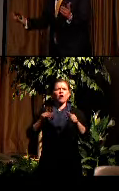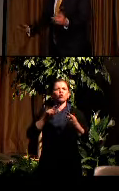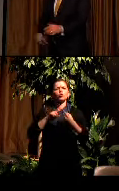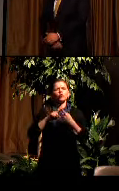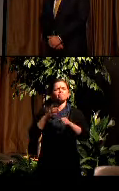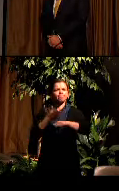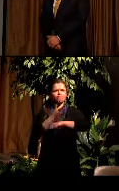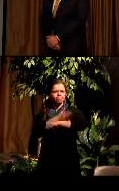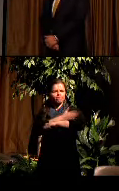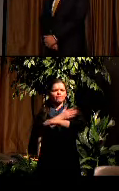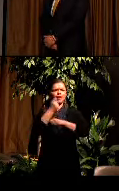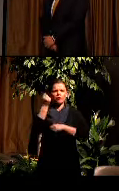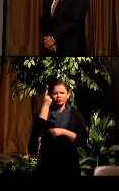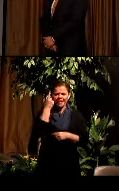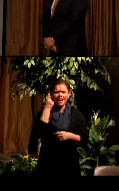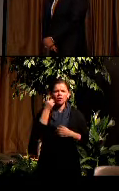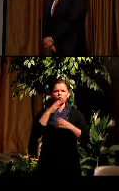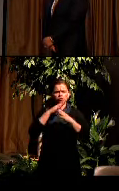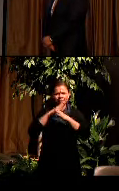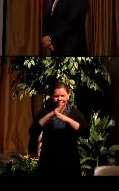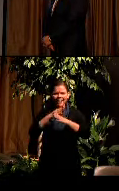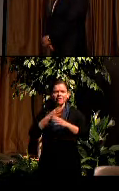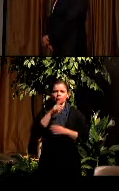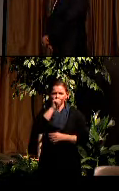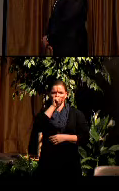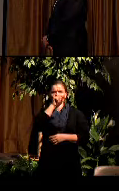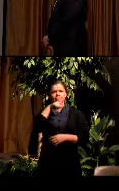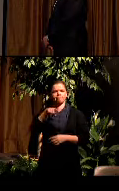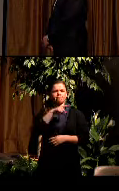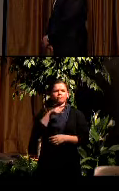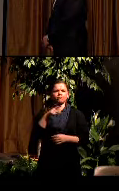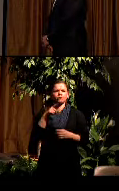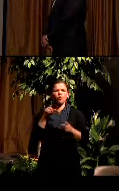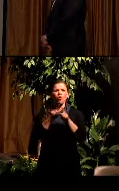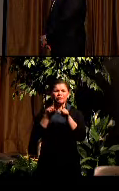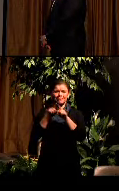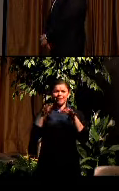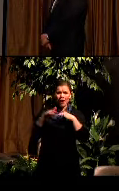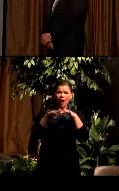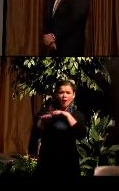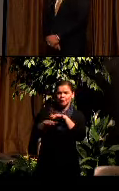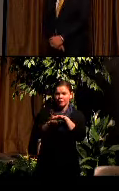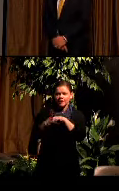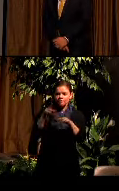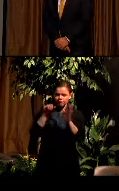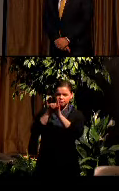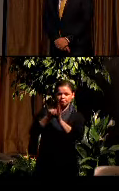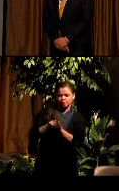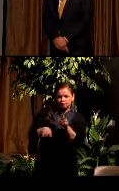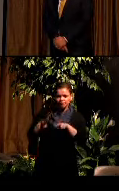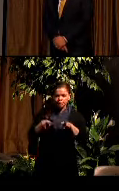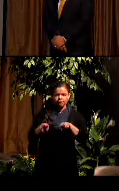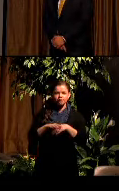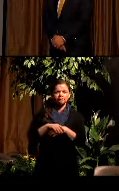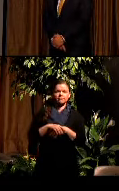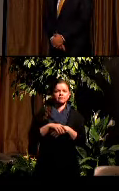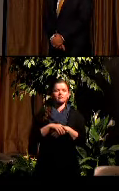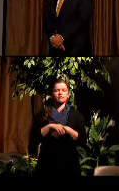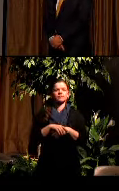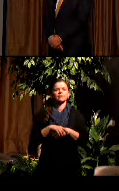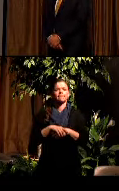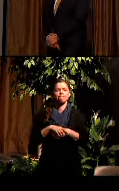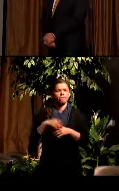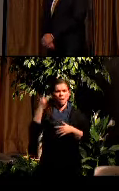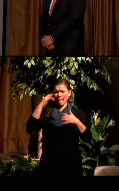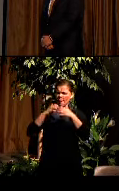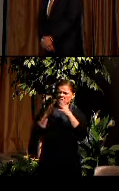this grand phenomenon of migration. Where do we come from? Well, it was in the 1980s that a group of